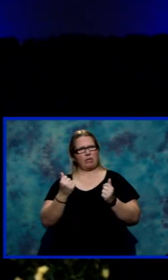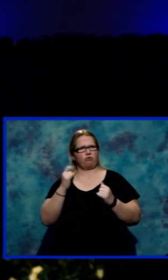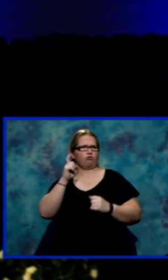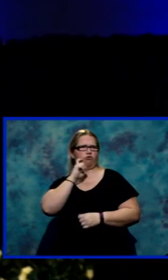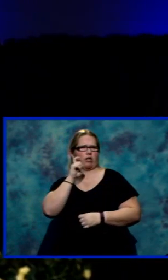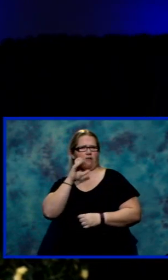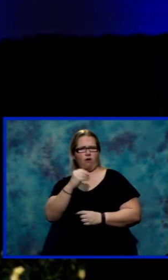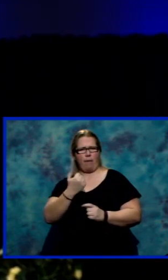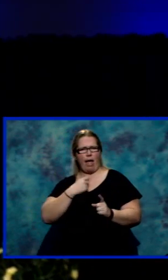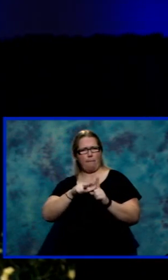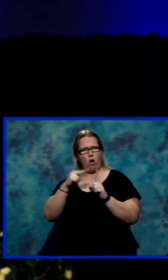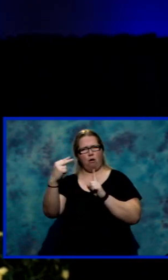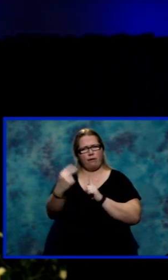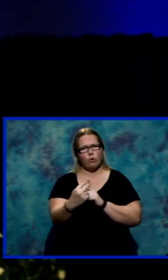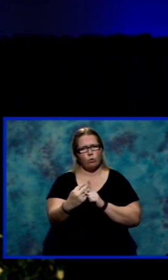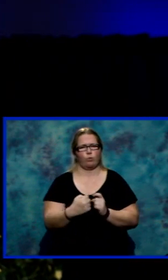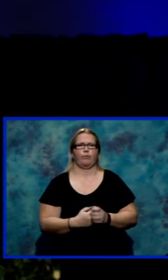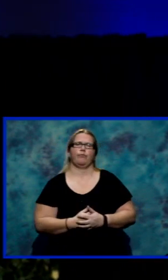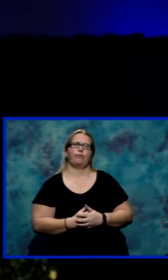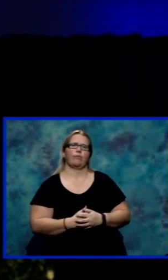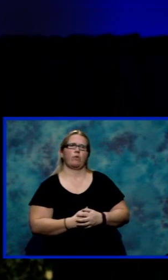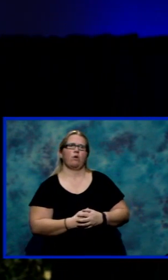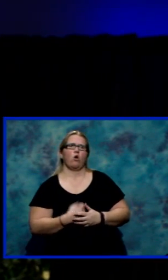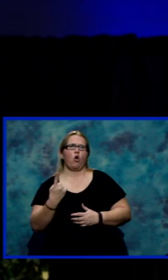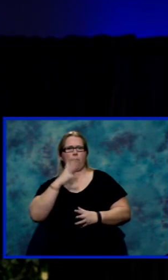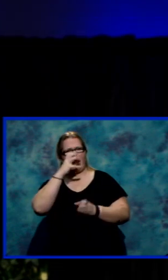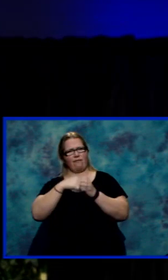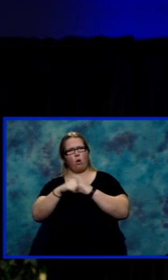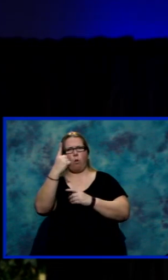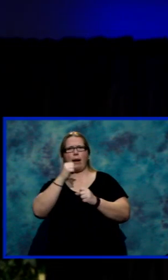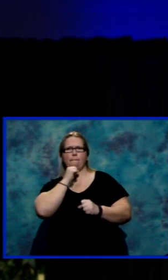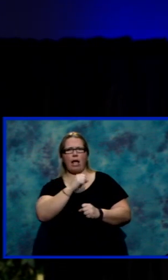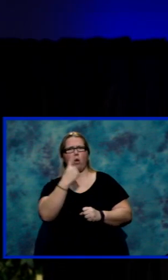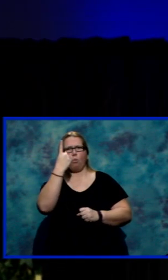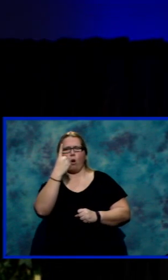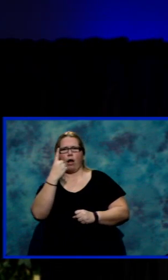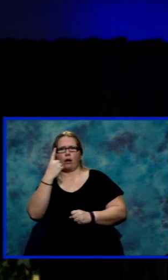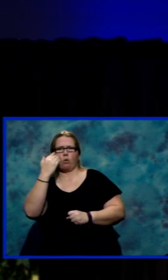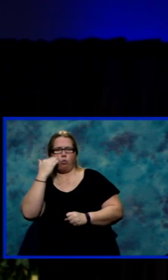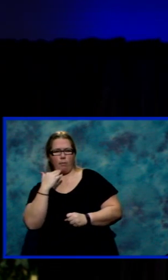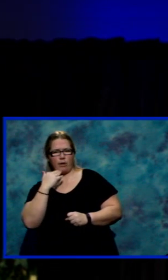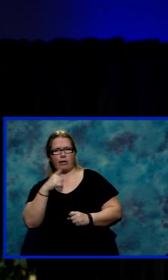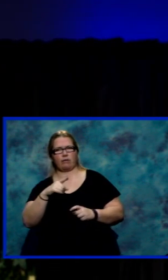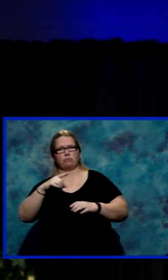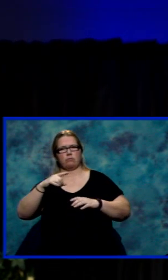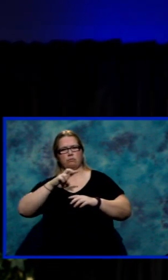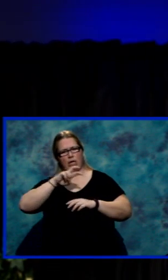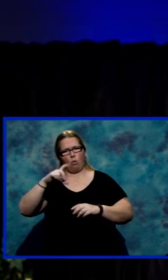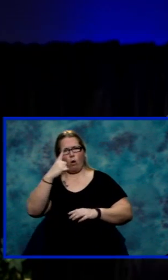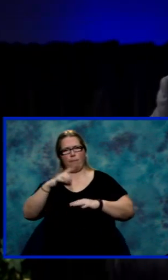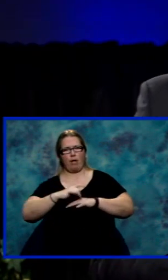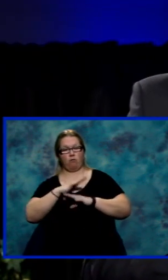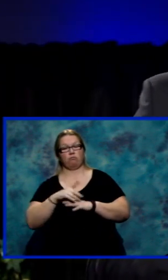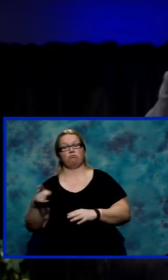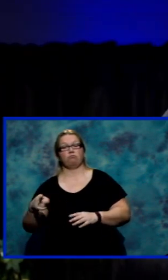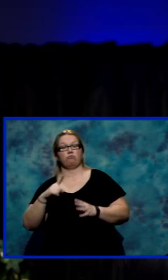particularly from our point of view as Westerners who believe in one man, one woman equals one marriage. She says